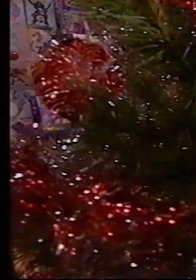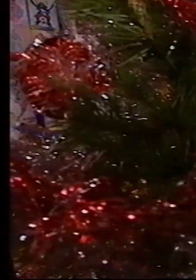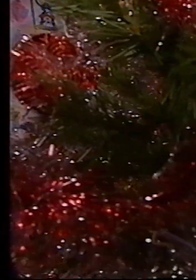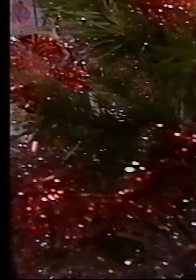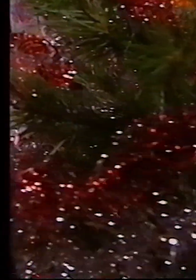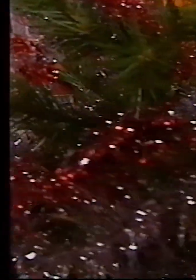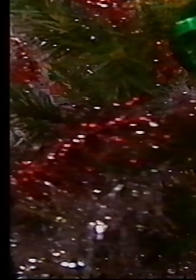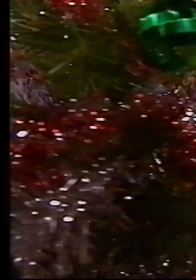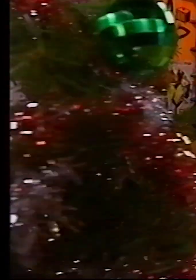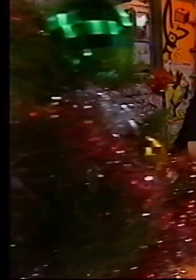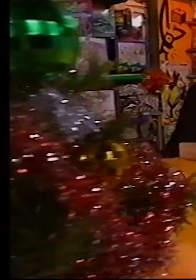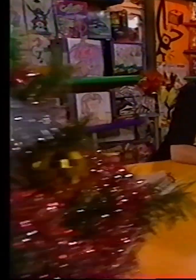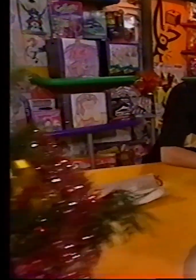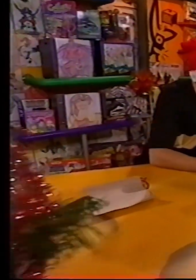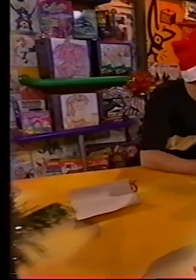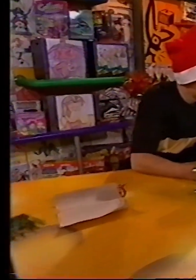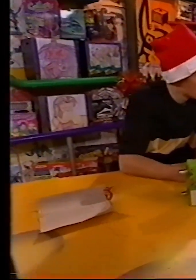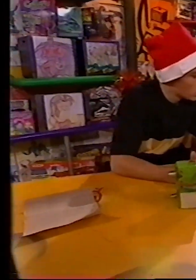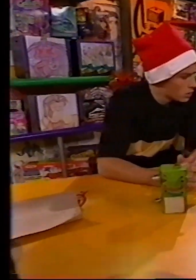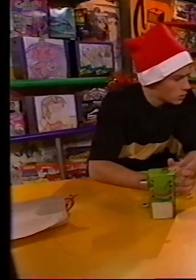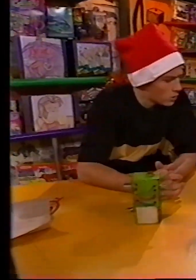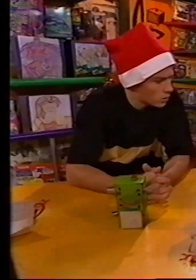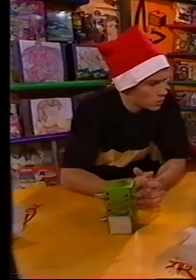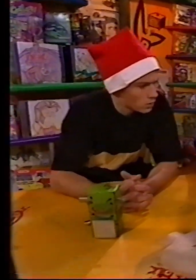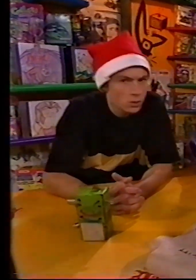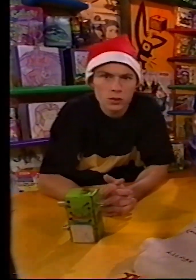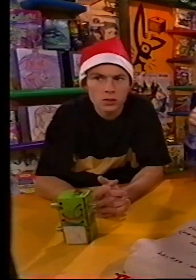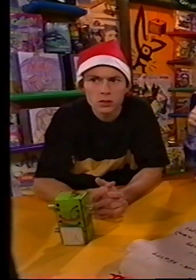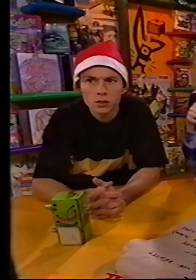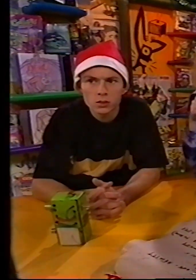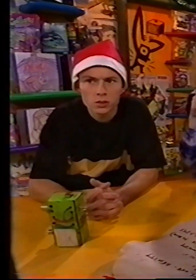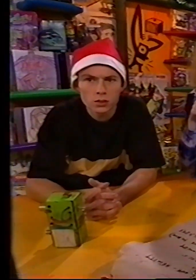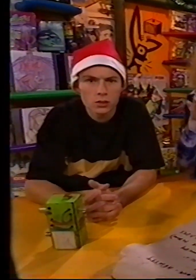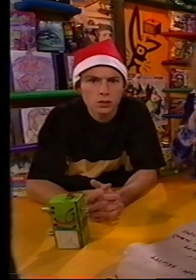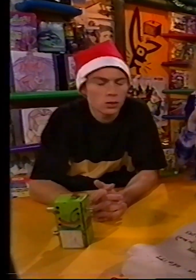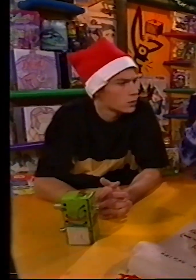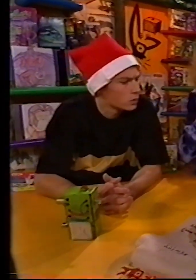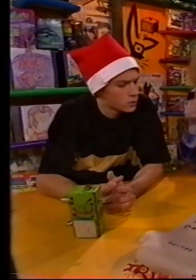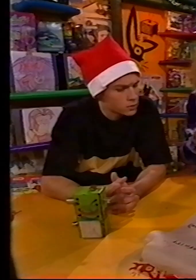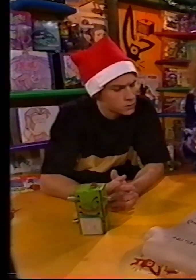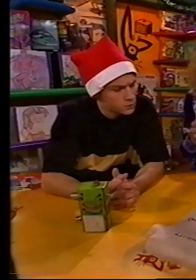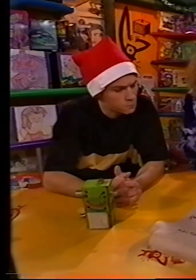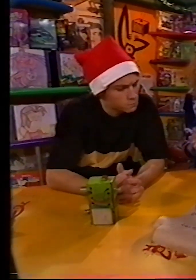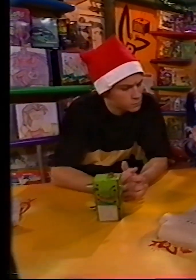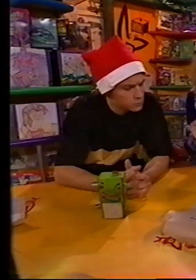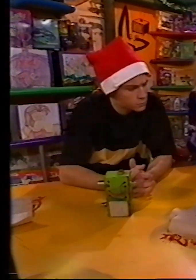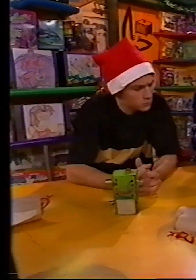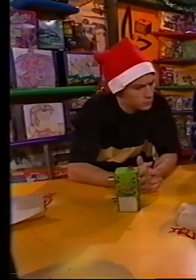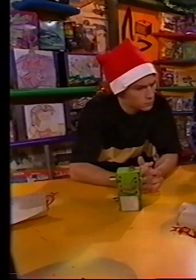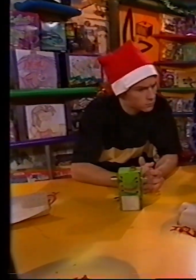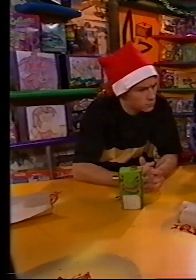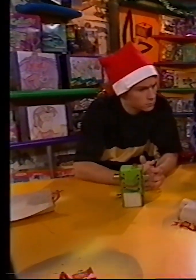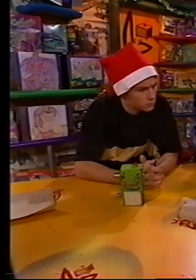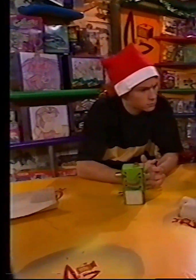if I can't get my driver's license, I can get the big book of thespian Klingon speech. And if I can't get that, I'll get acting skills, the Rootles White Album,